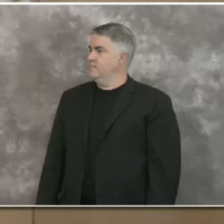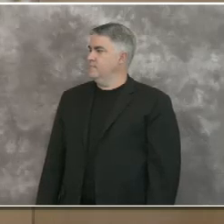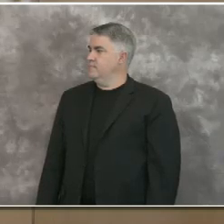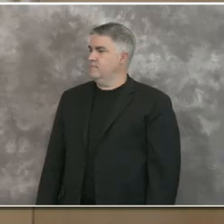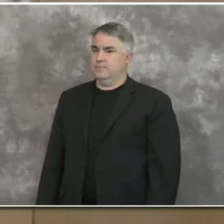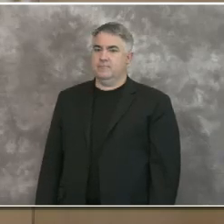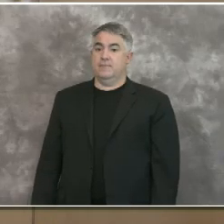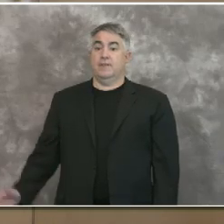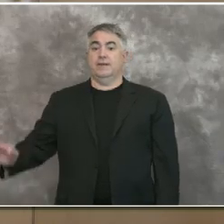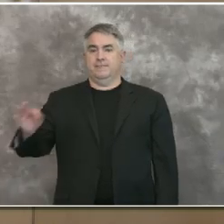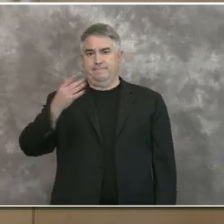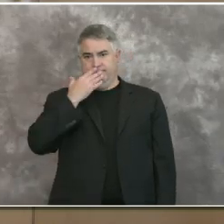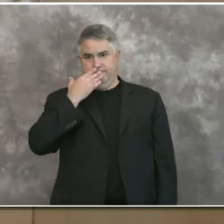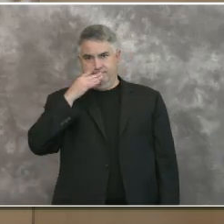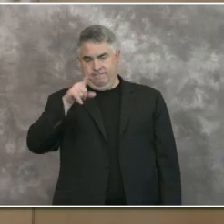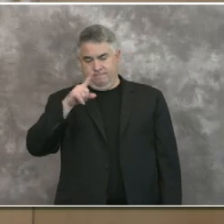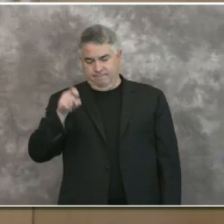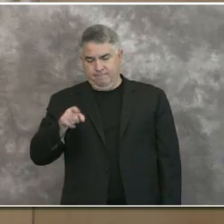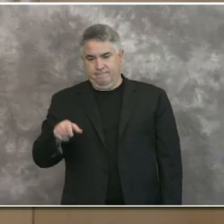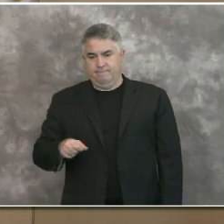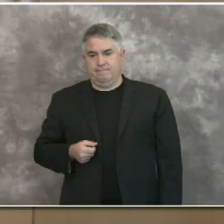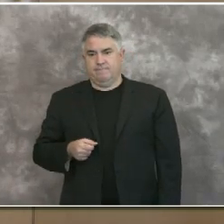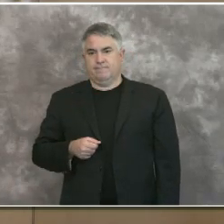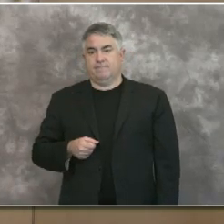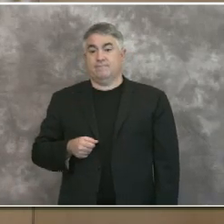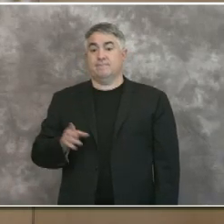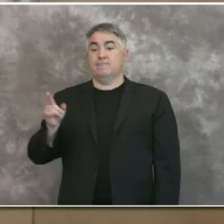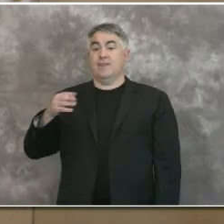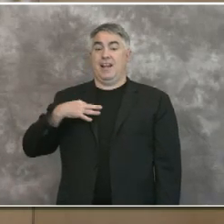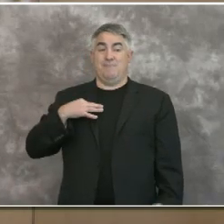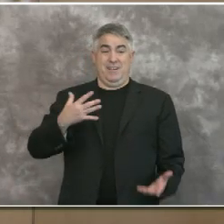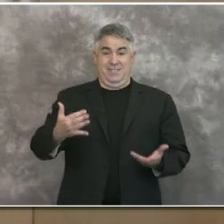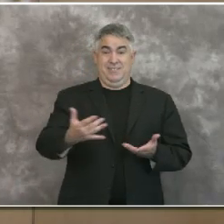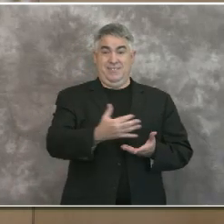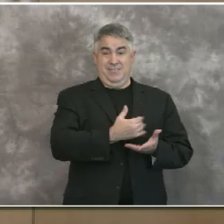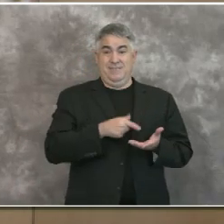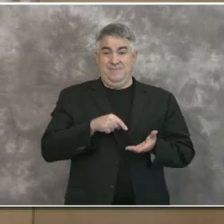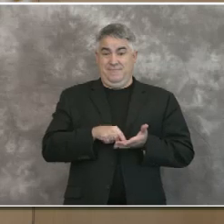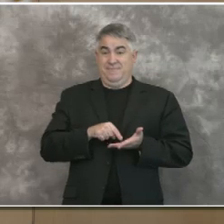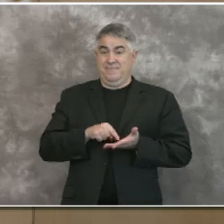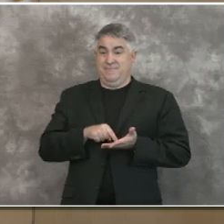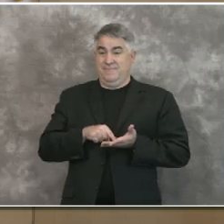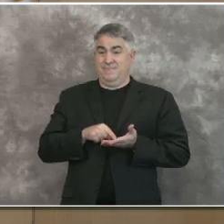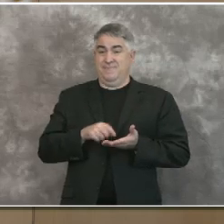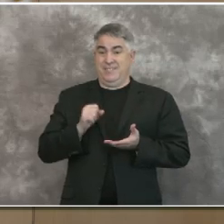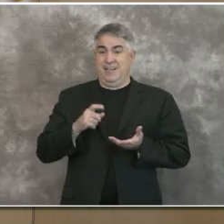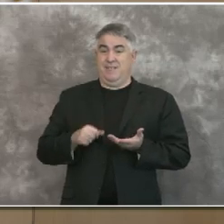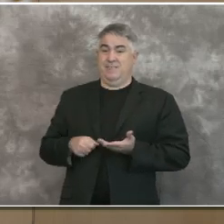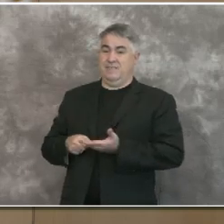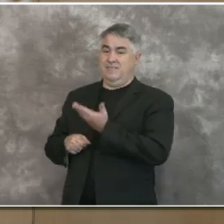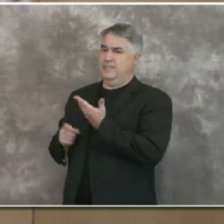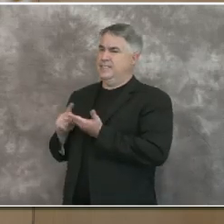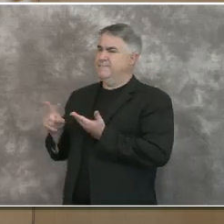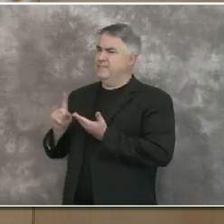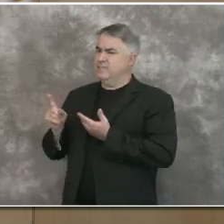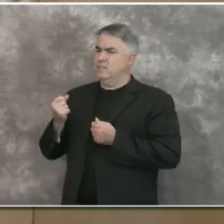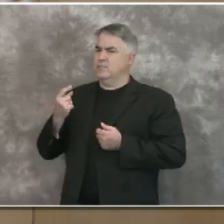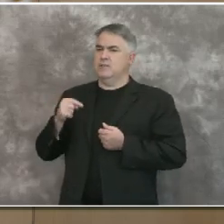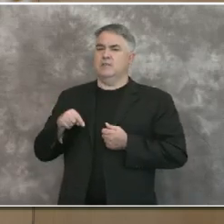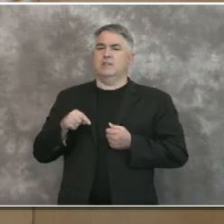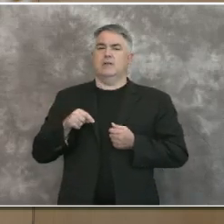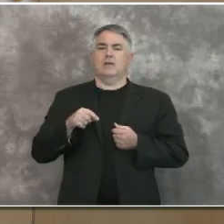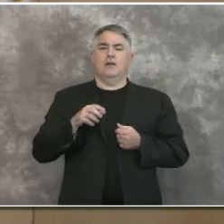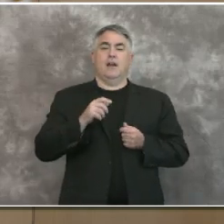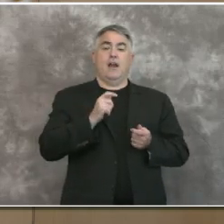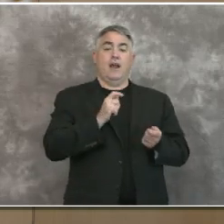Thank you for the question. The application that the County of San Diego submitted was different from the